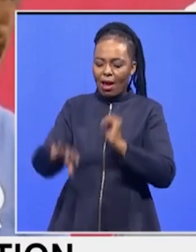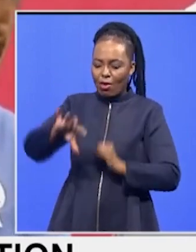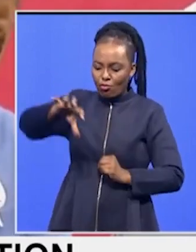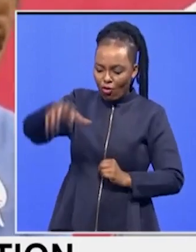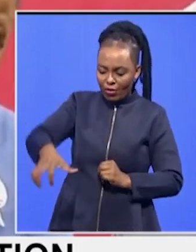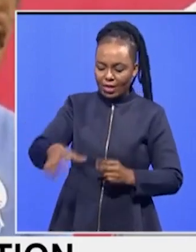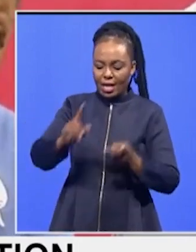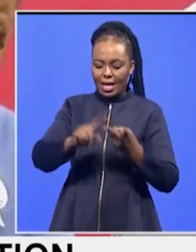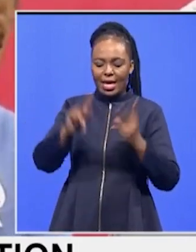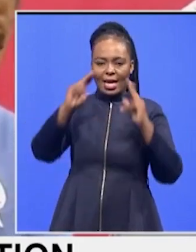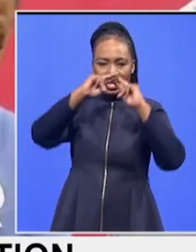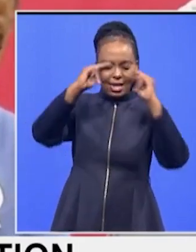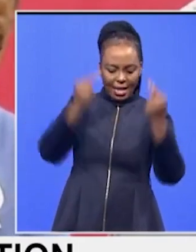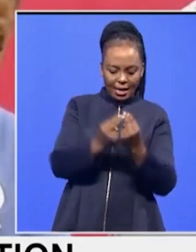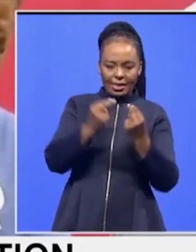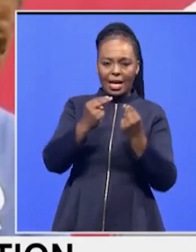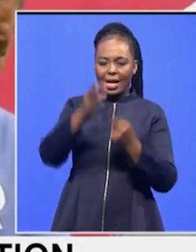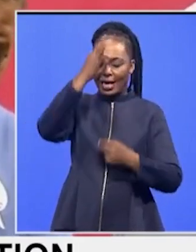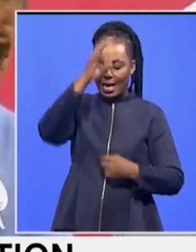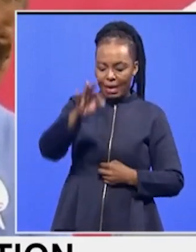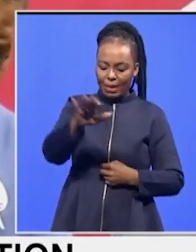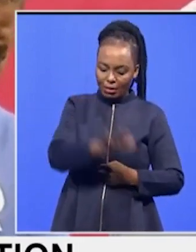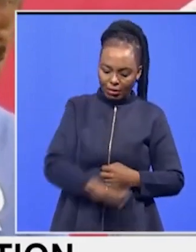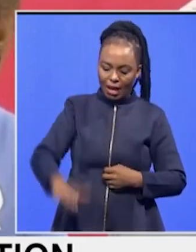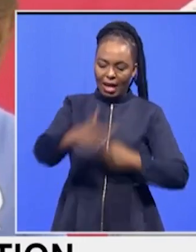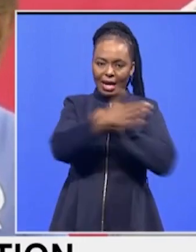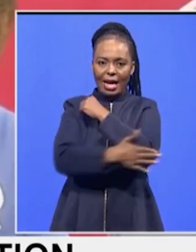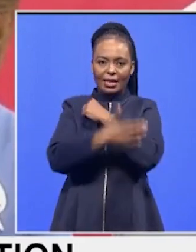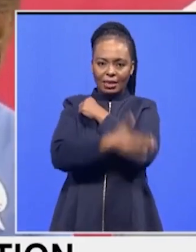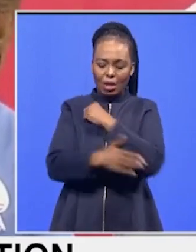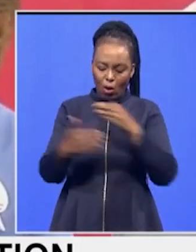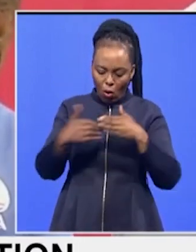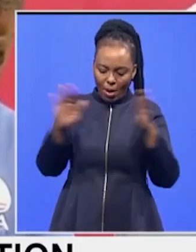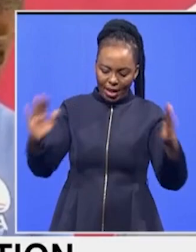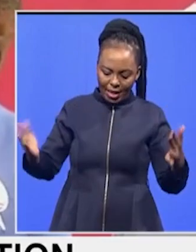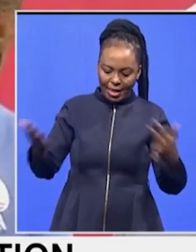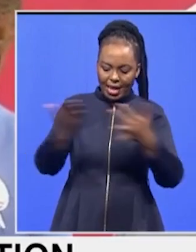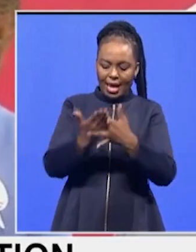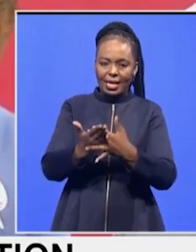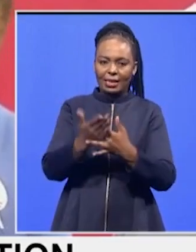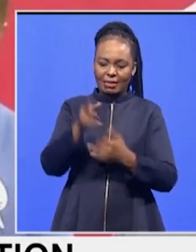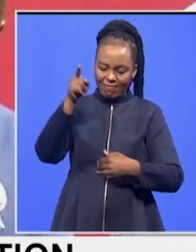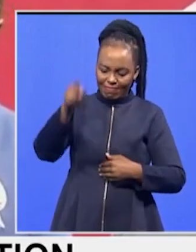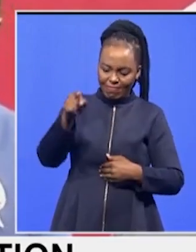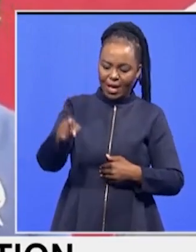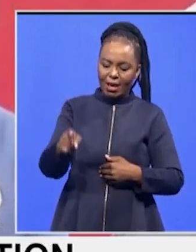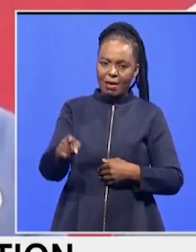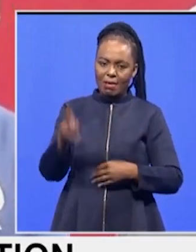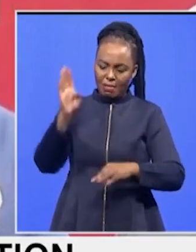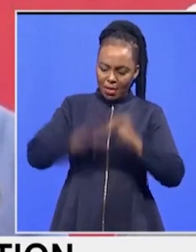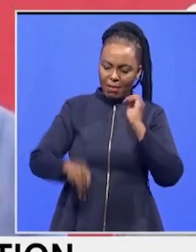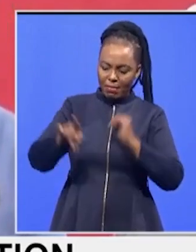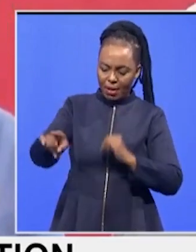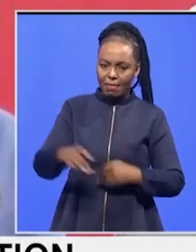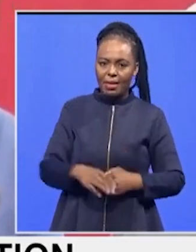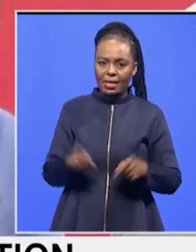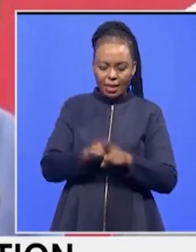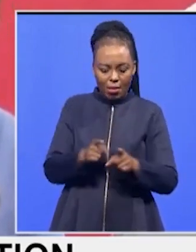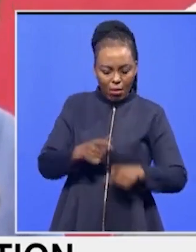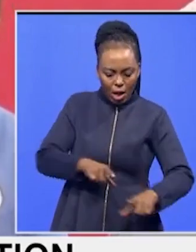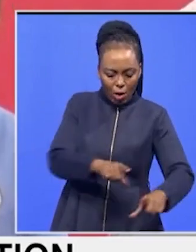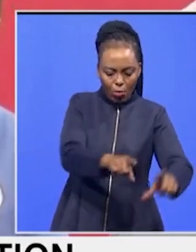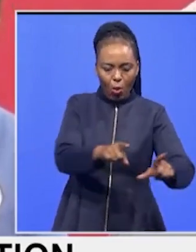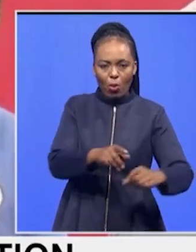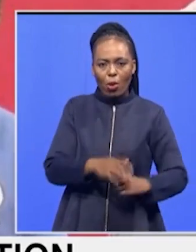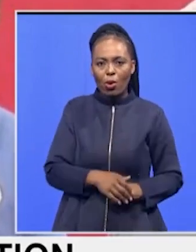national governments across the country to compel them, like the judgment in Limpopo,